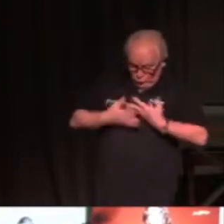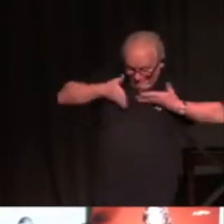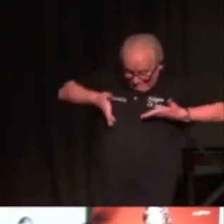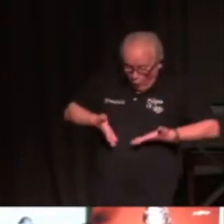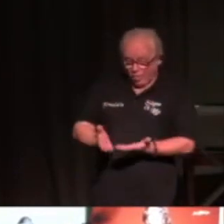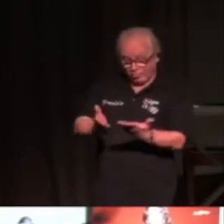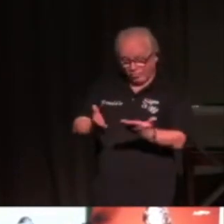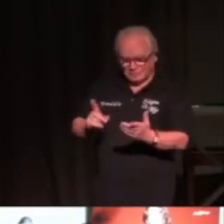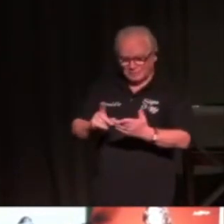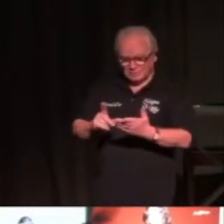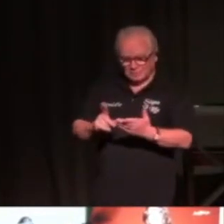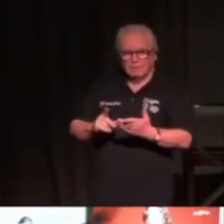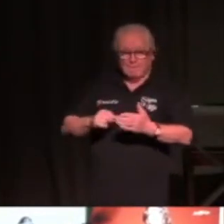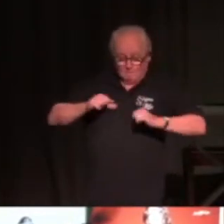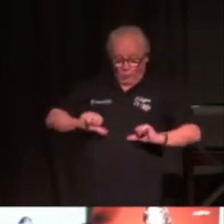Spirit, joined